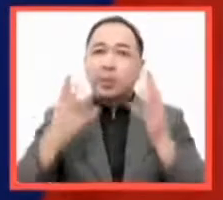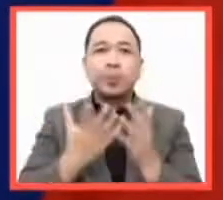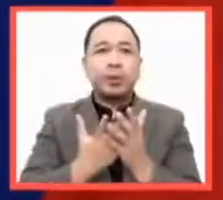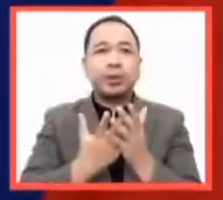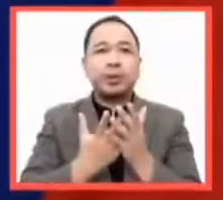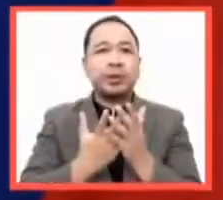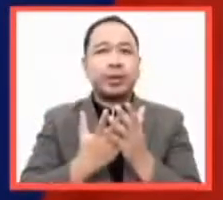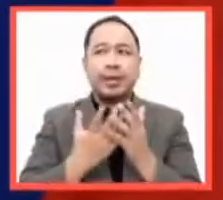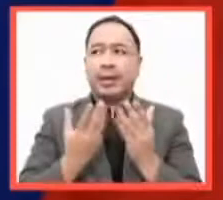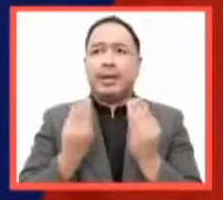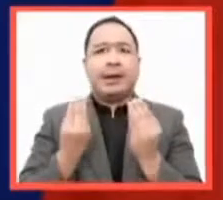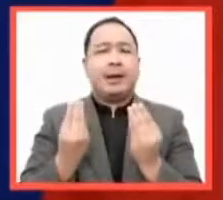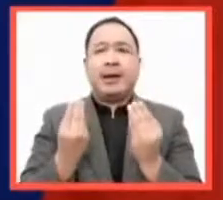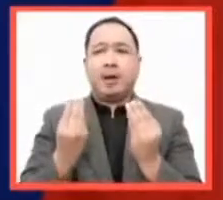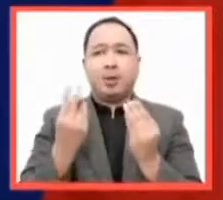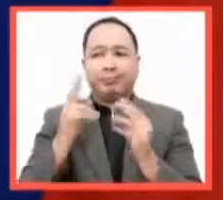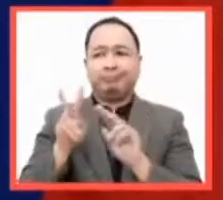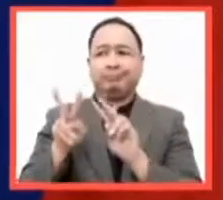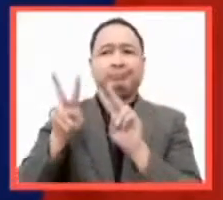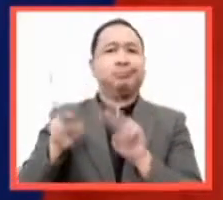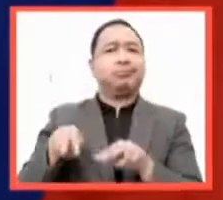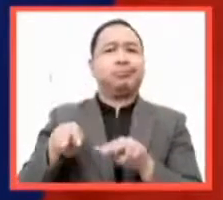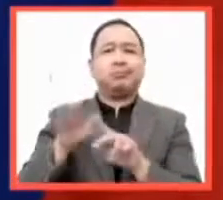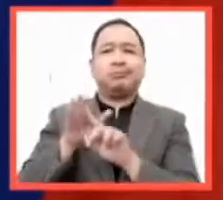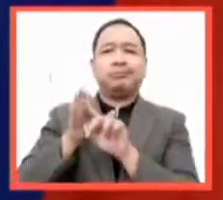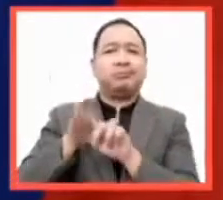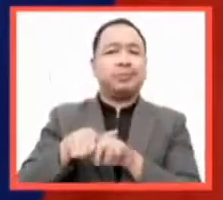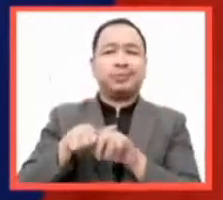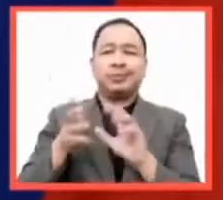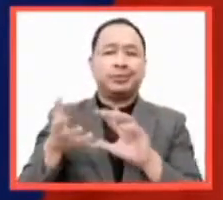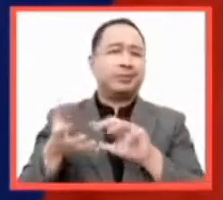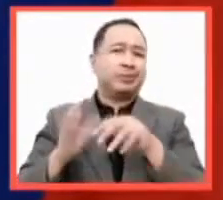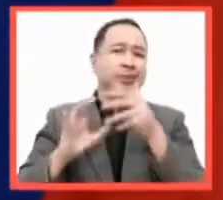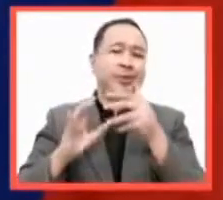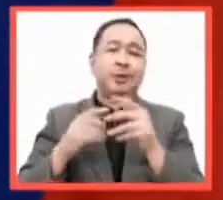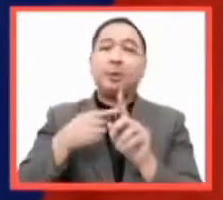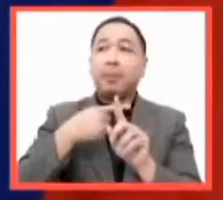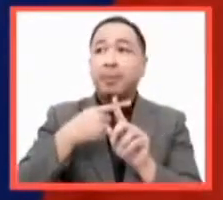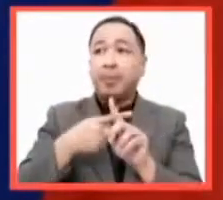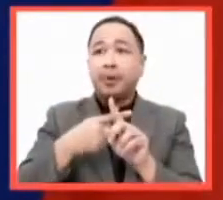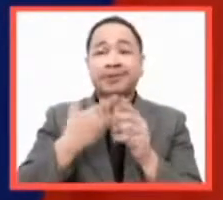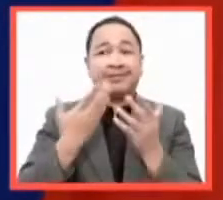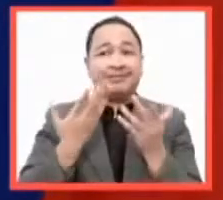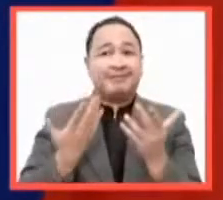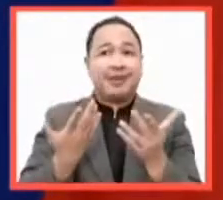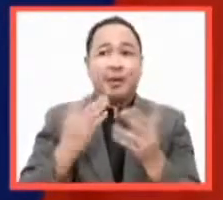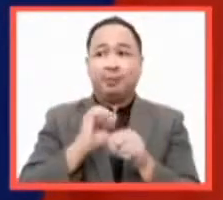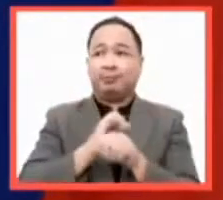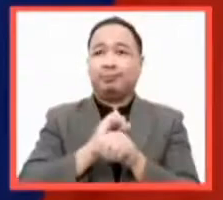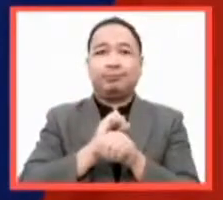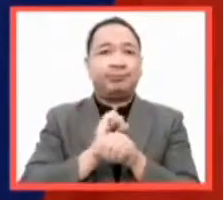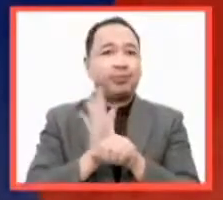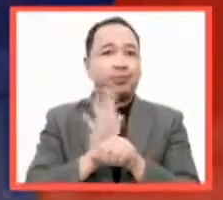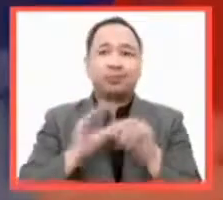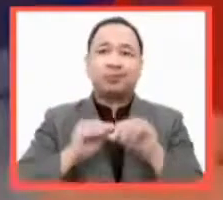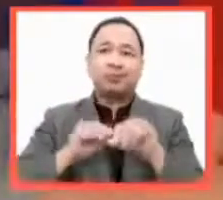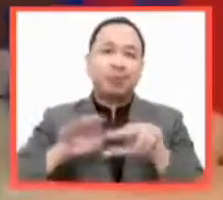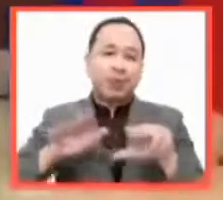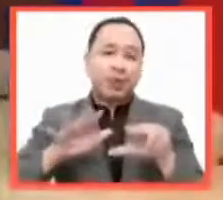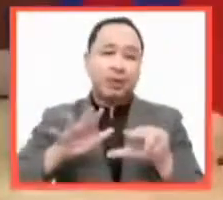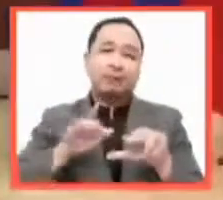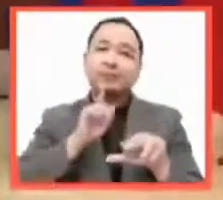a life of indignity, and for the thousands during this pandemic, certain death.